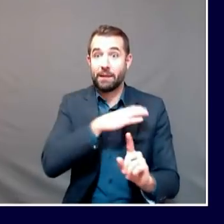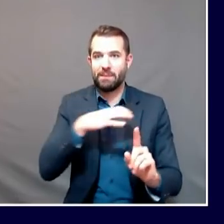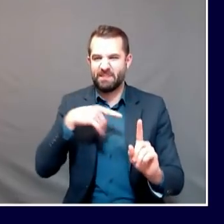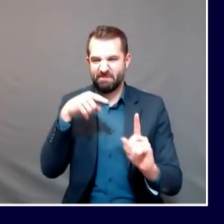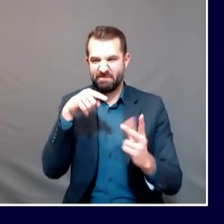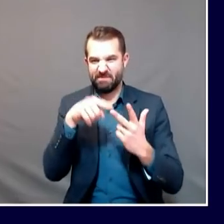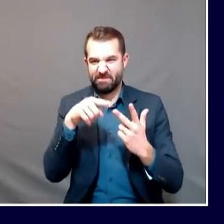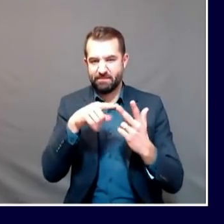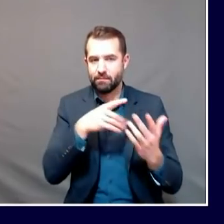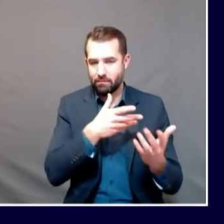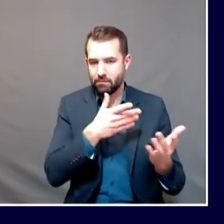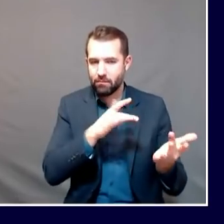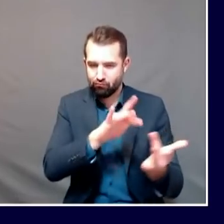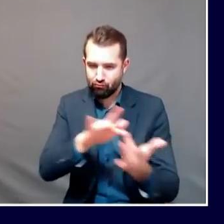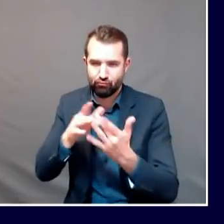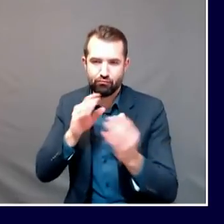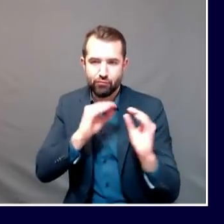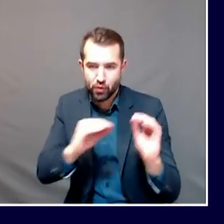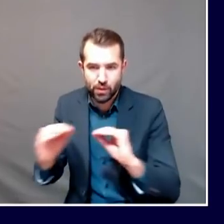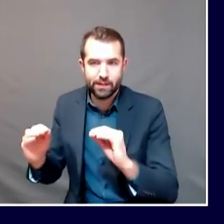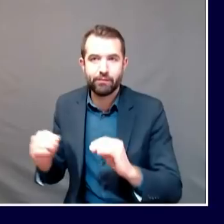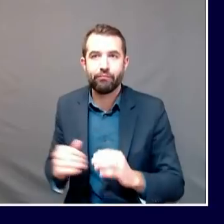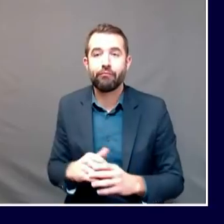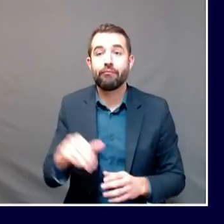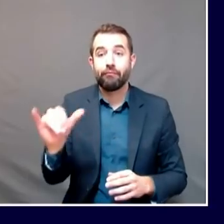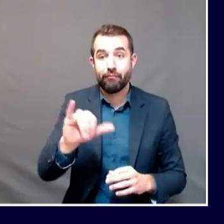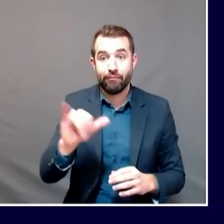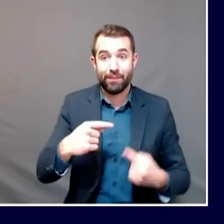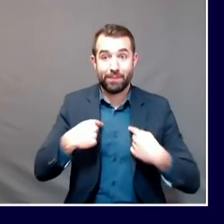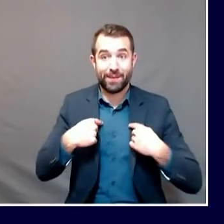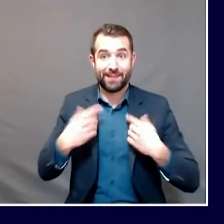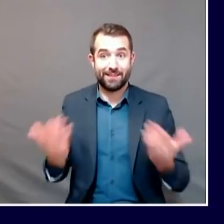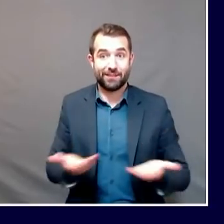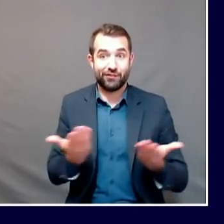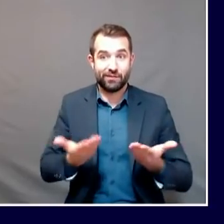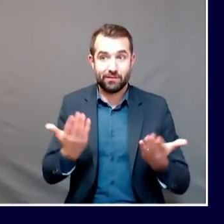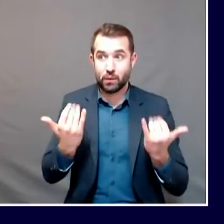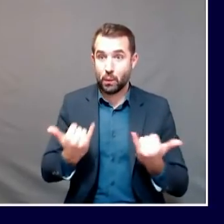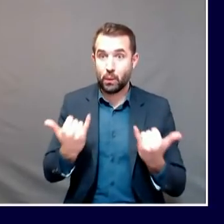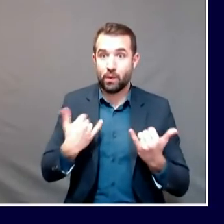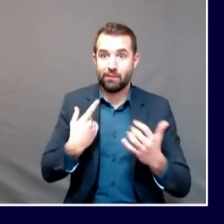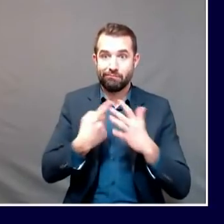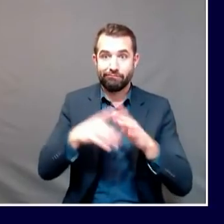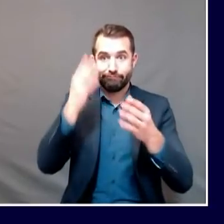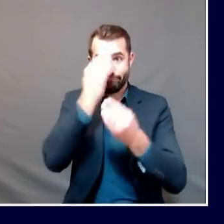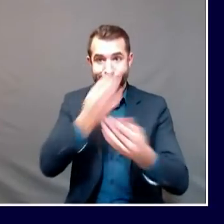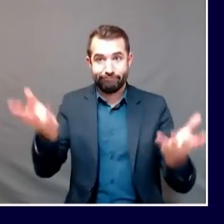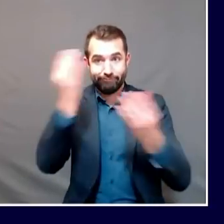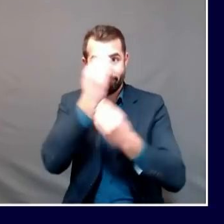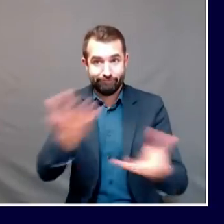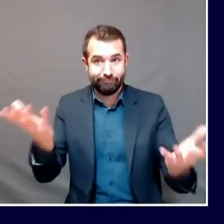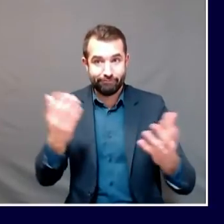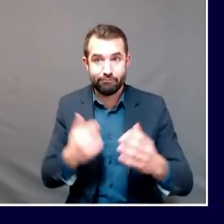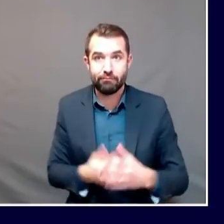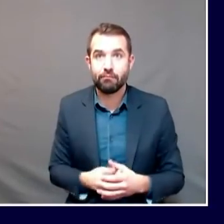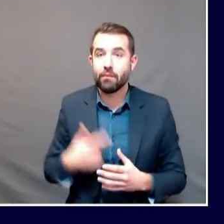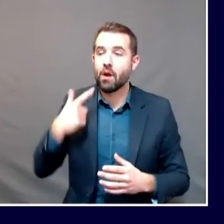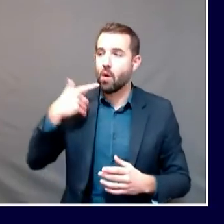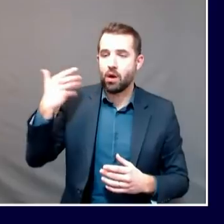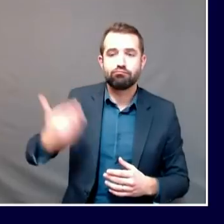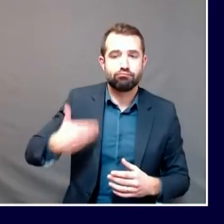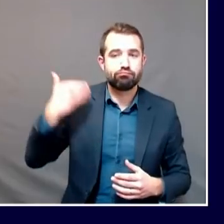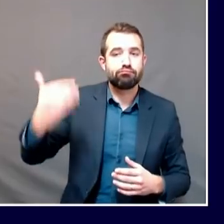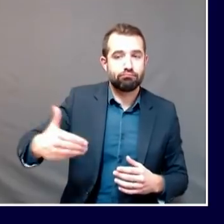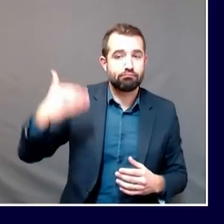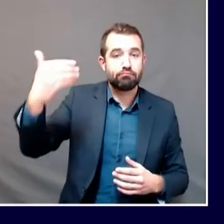why today and on an occasional basis, I will collate the most frequently asked questions that we see the